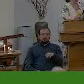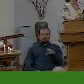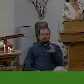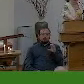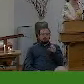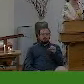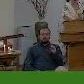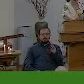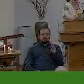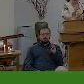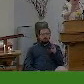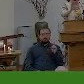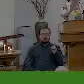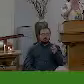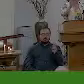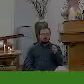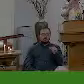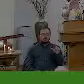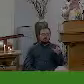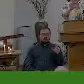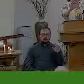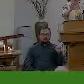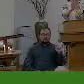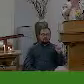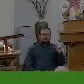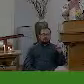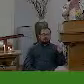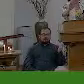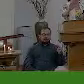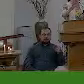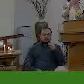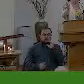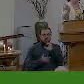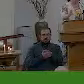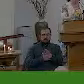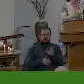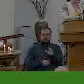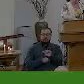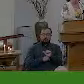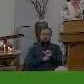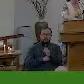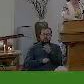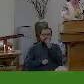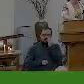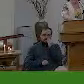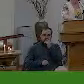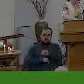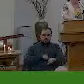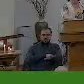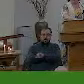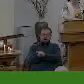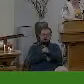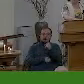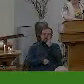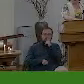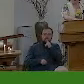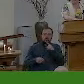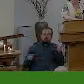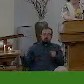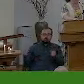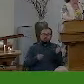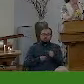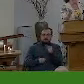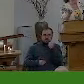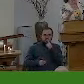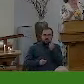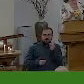Cockrell, Adam's wife. Adam and Katie were working in the yard, and Katie was like, "Oh, I like to arrange flowers. Can I help